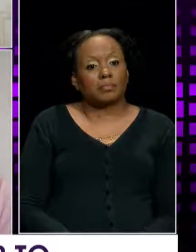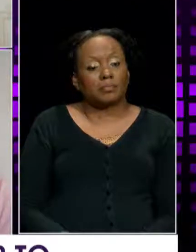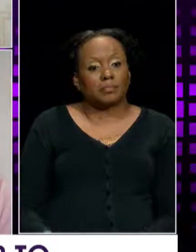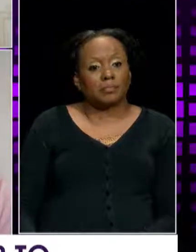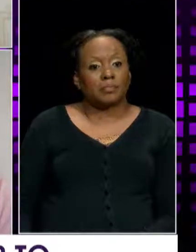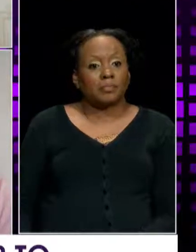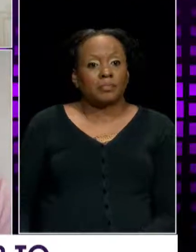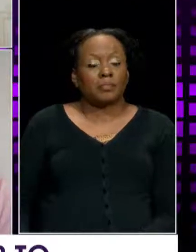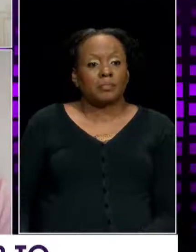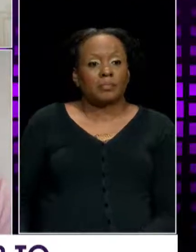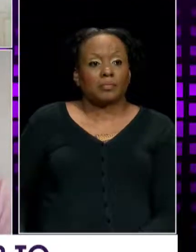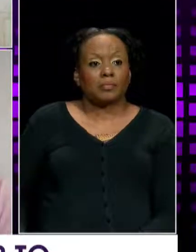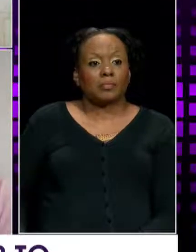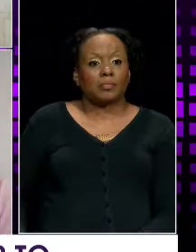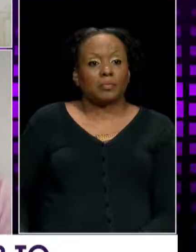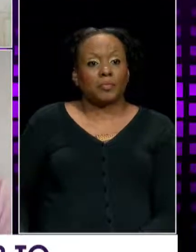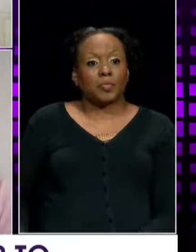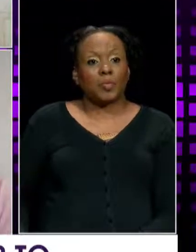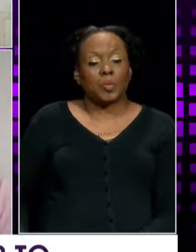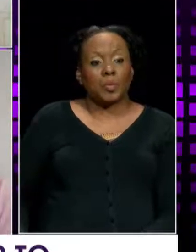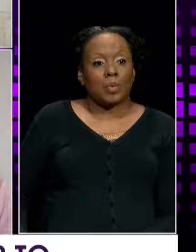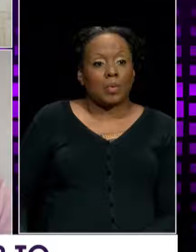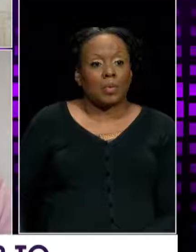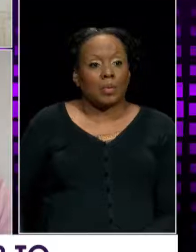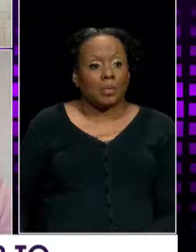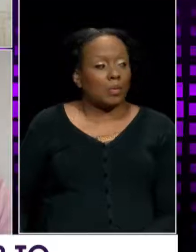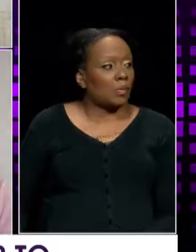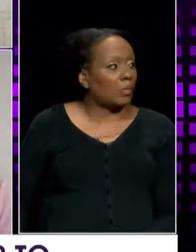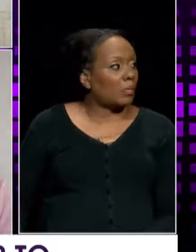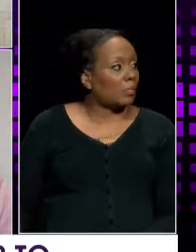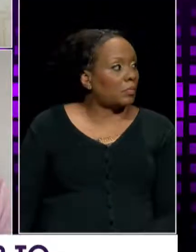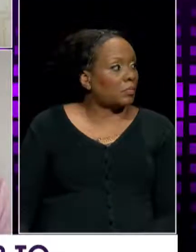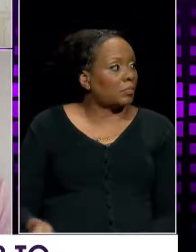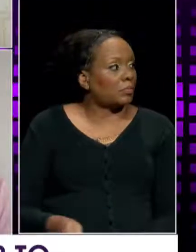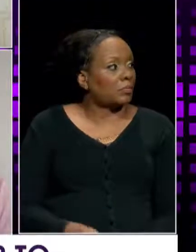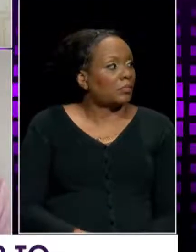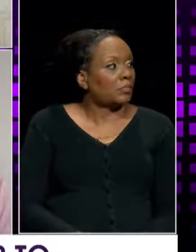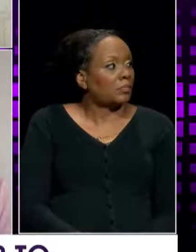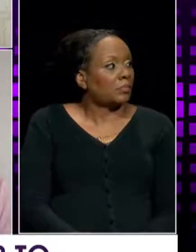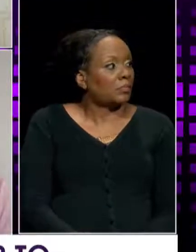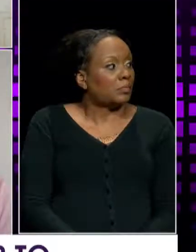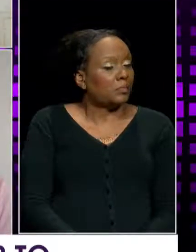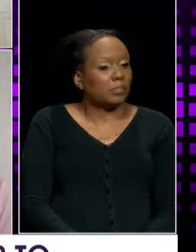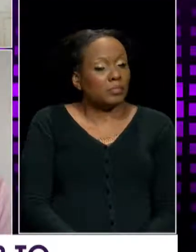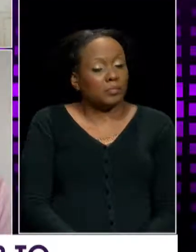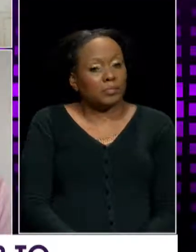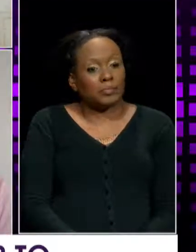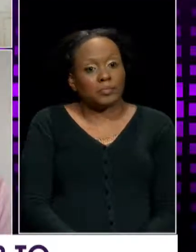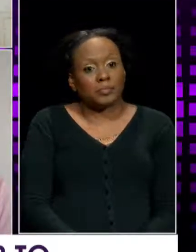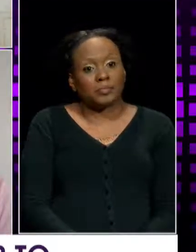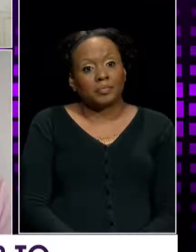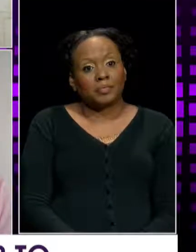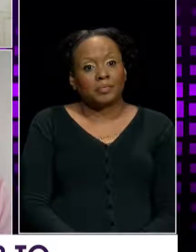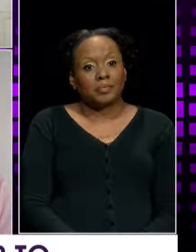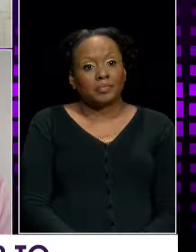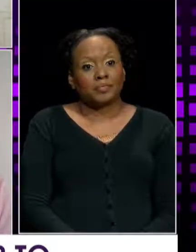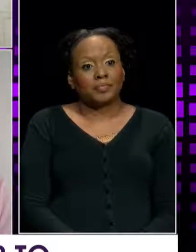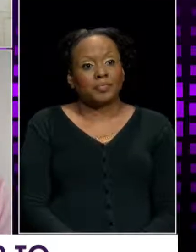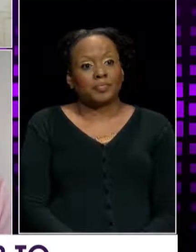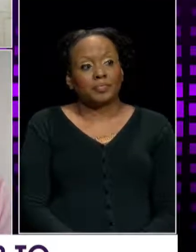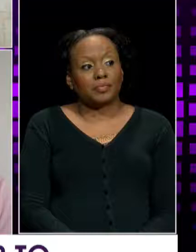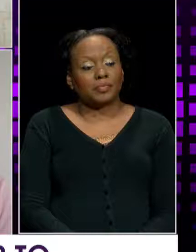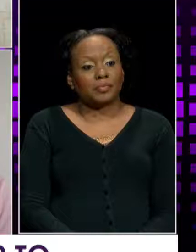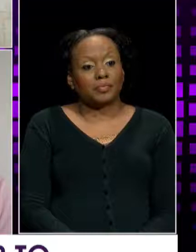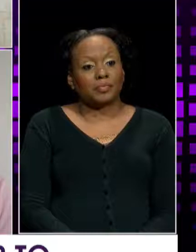conversation, we're gonna stop for a short break. I'm also reminding our audience members that you have an opportunity to win a prize. If you comment on